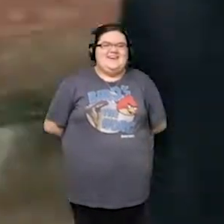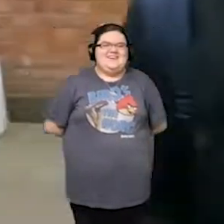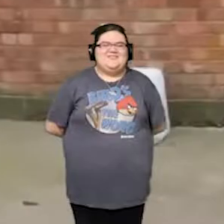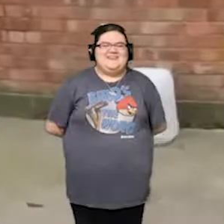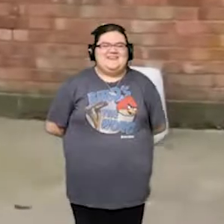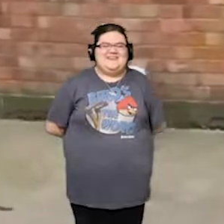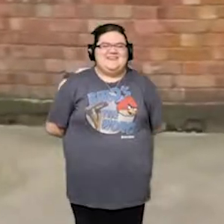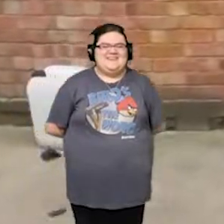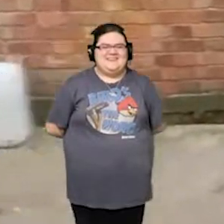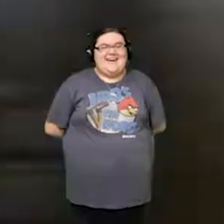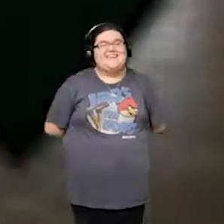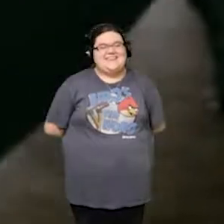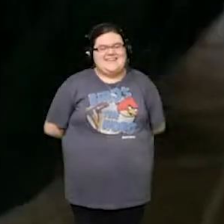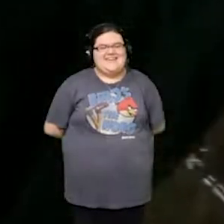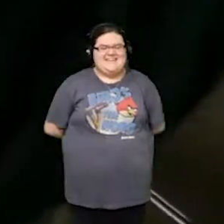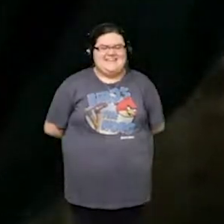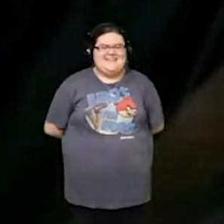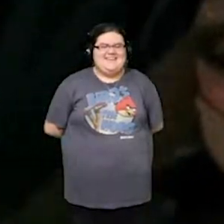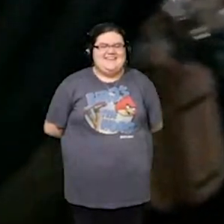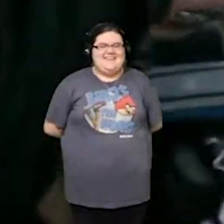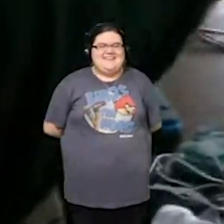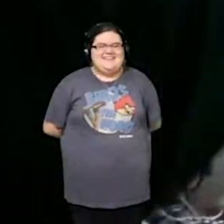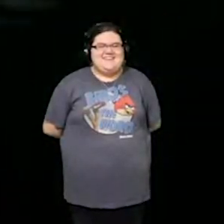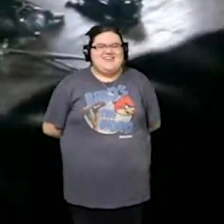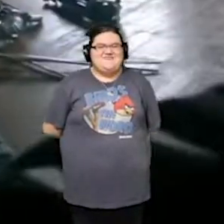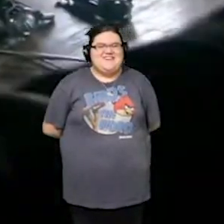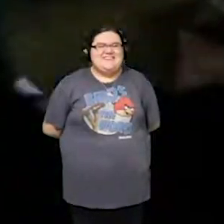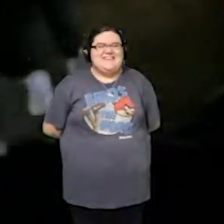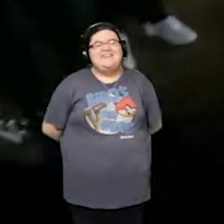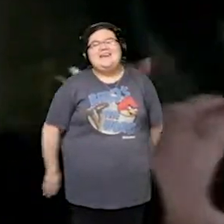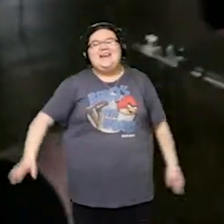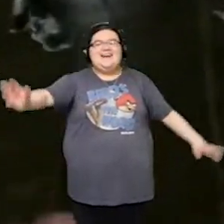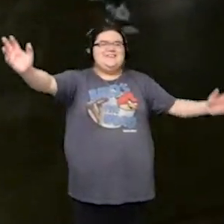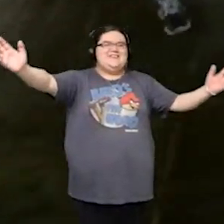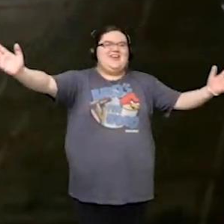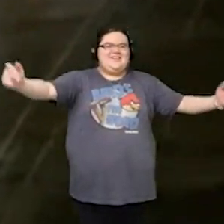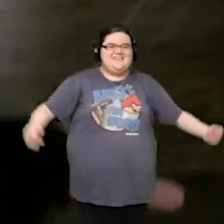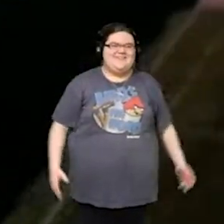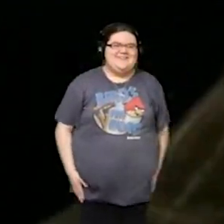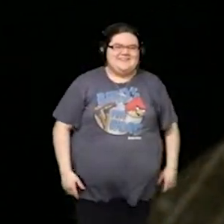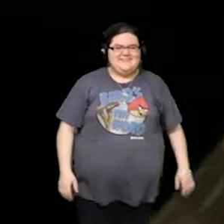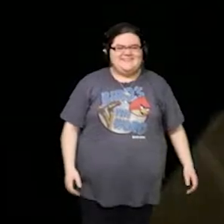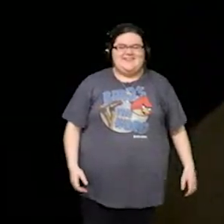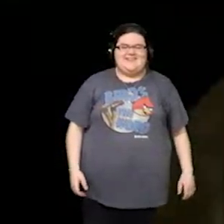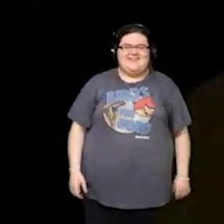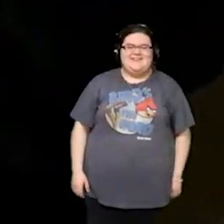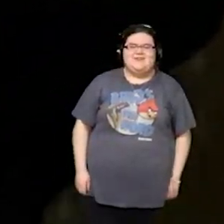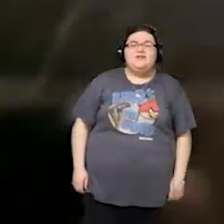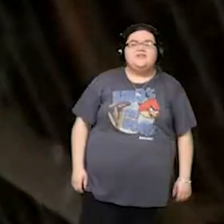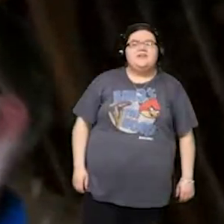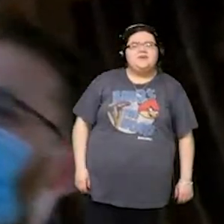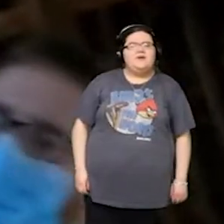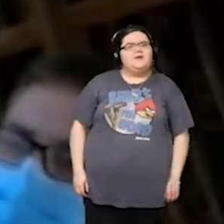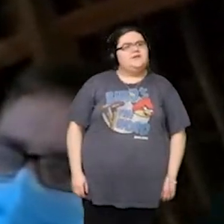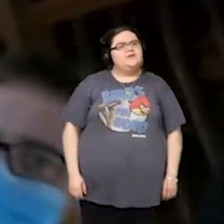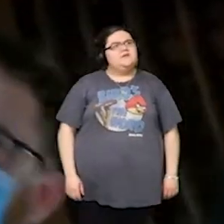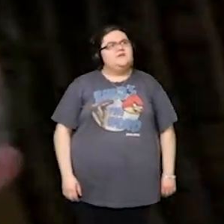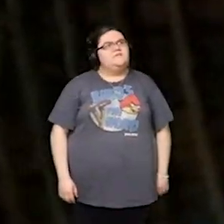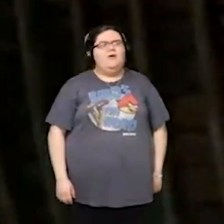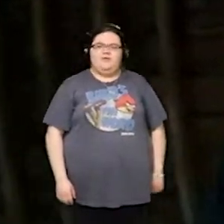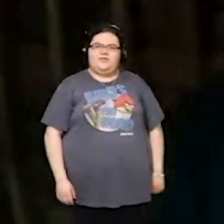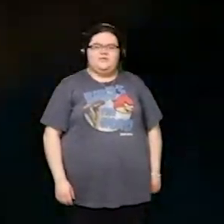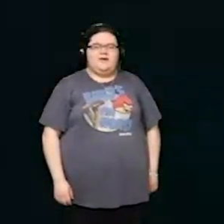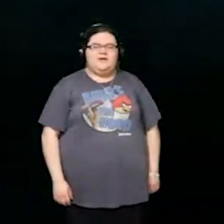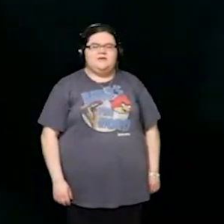it? Oh, my. Yeah, so we're setting up the barber setup over here. So in the line, there's the one. Is gonna be on this and side. Not the Tinder one. I have